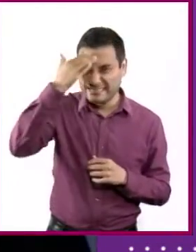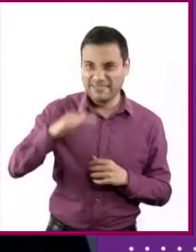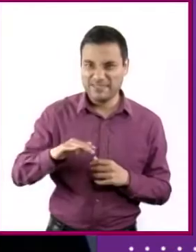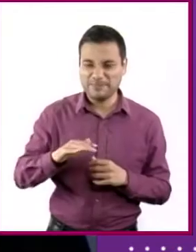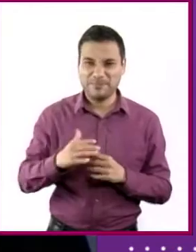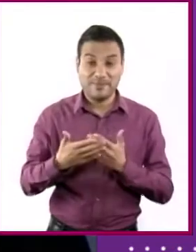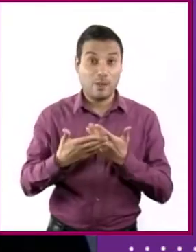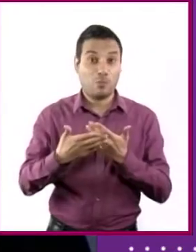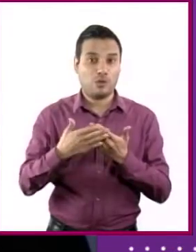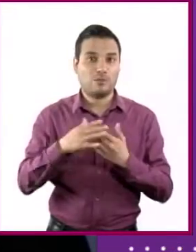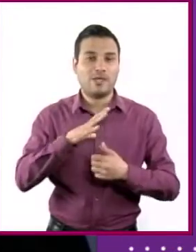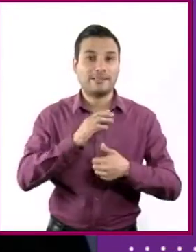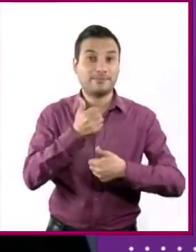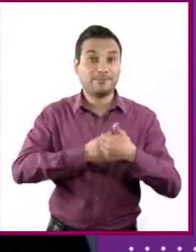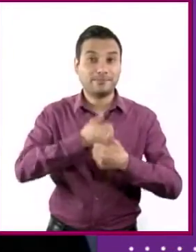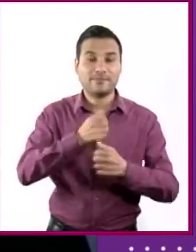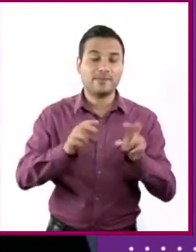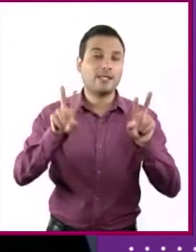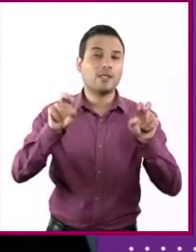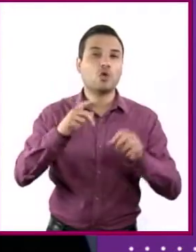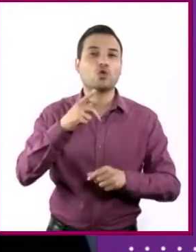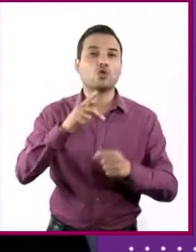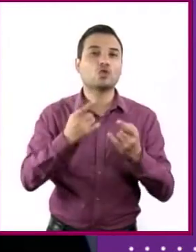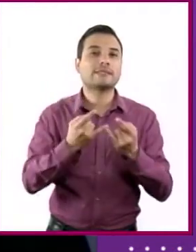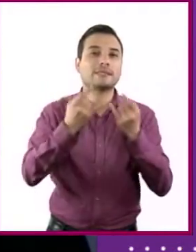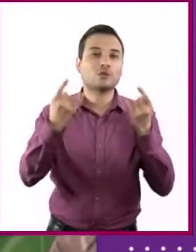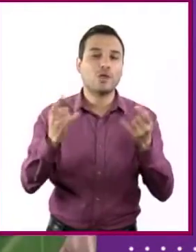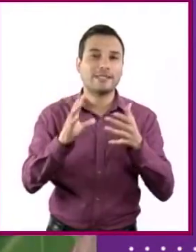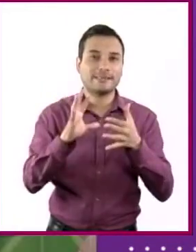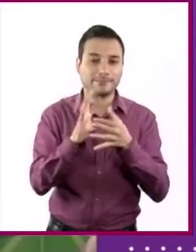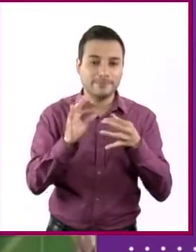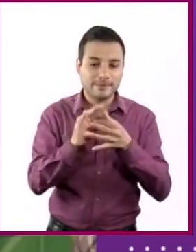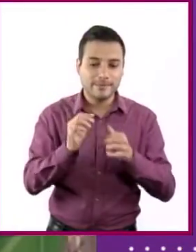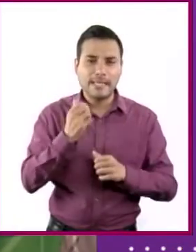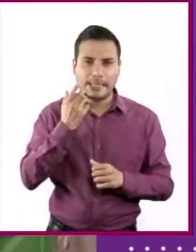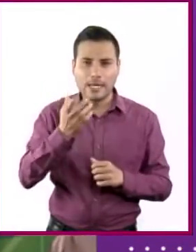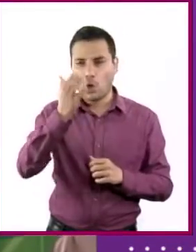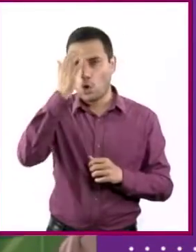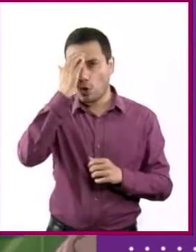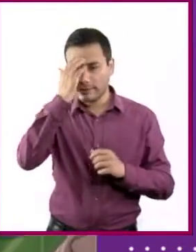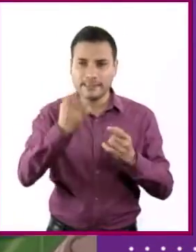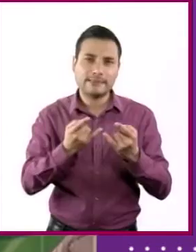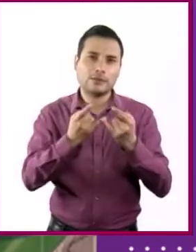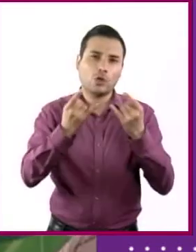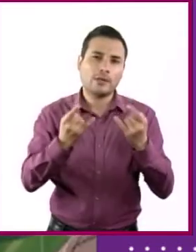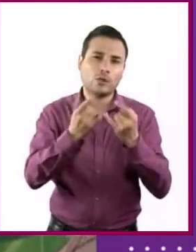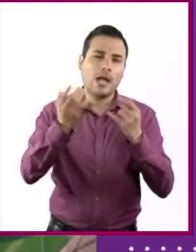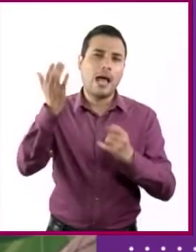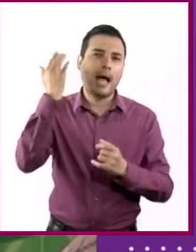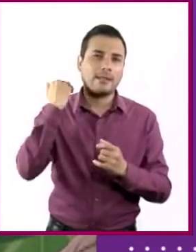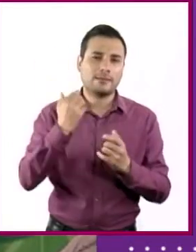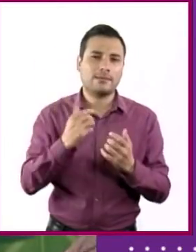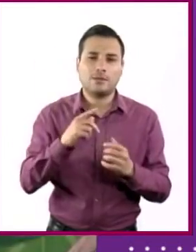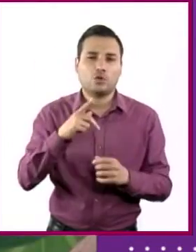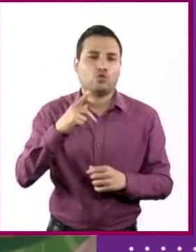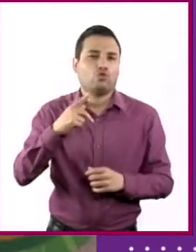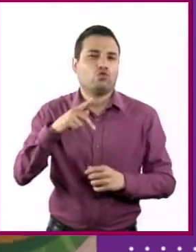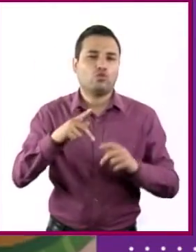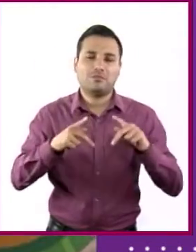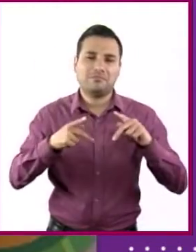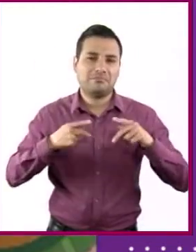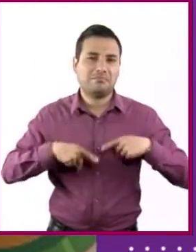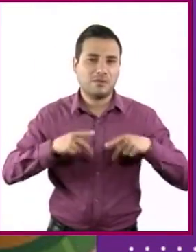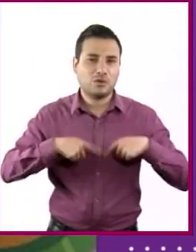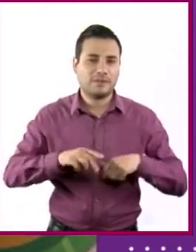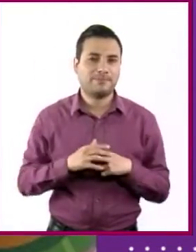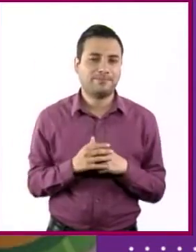have a contest to call. Tell us your story. We want to know things about the past. As part of this contest,